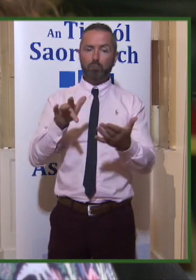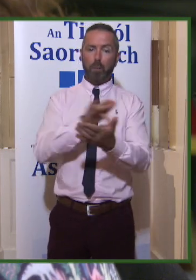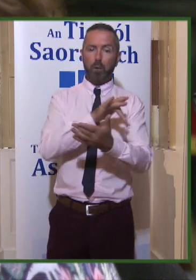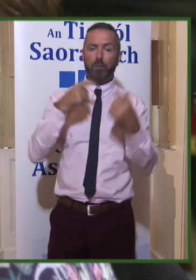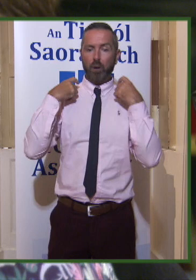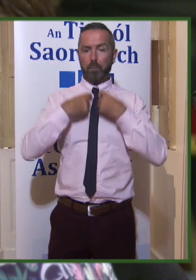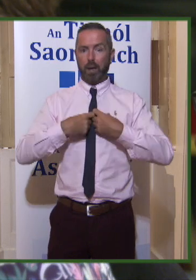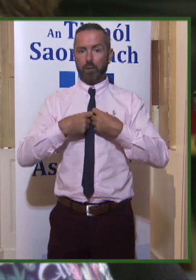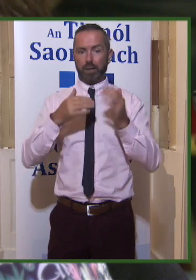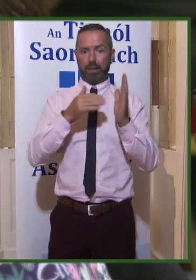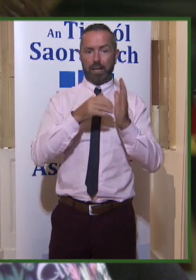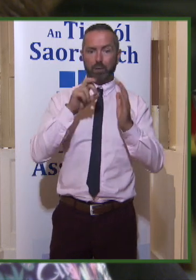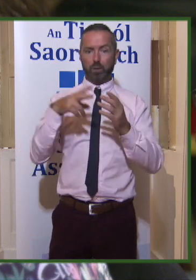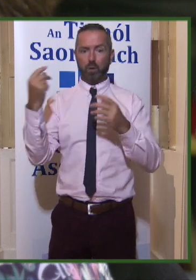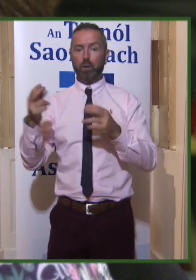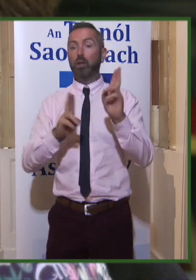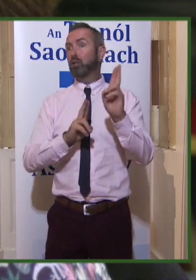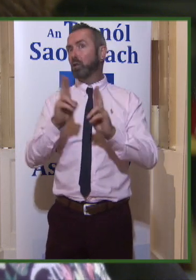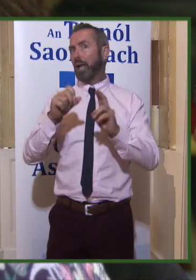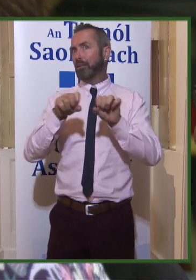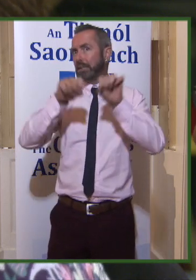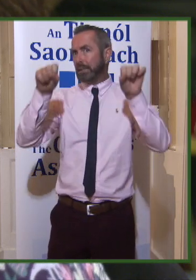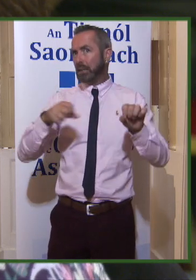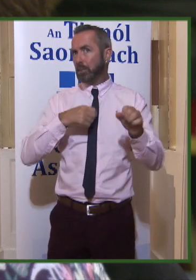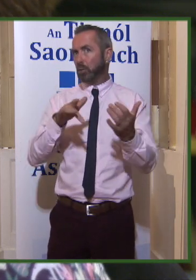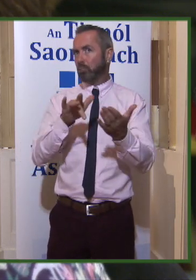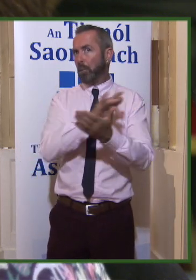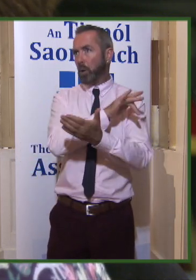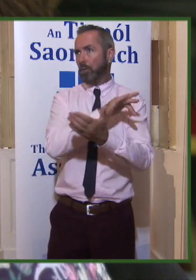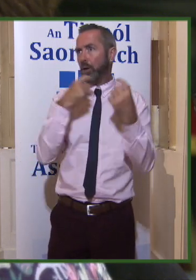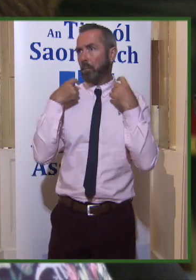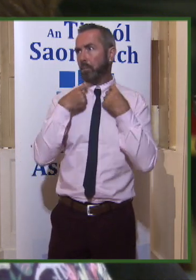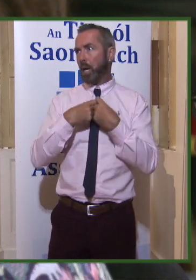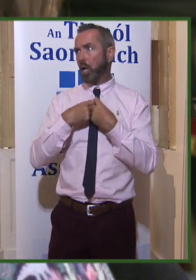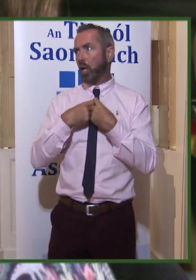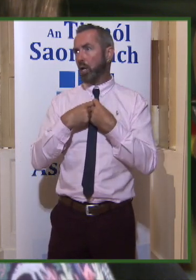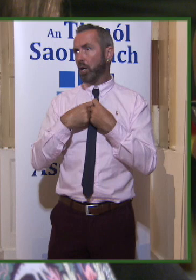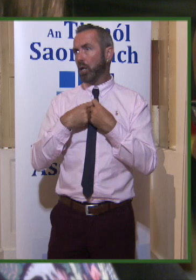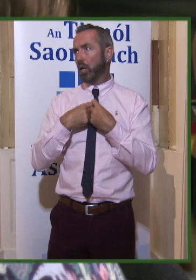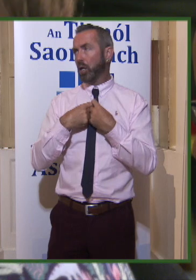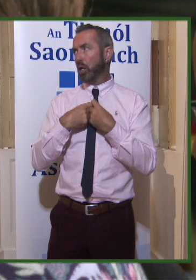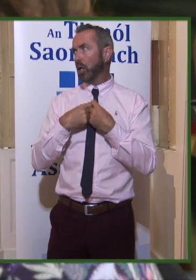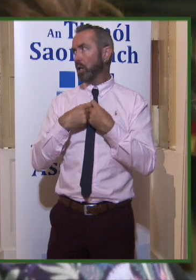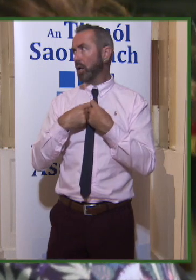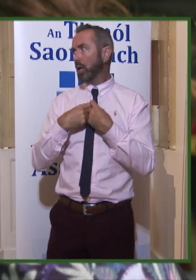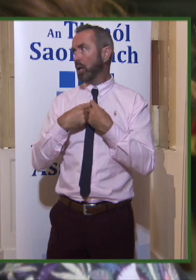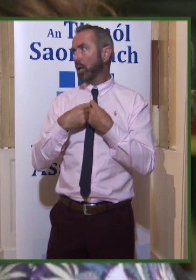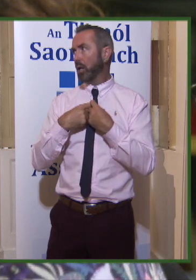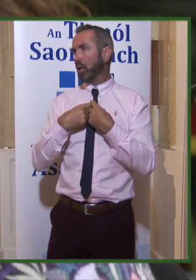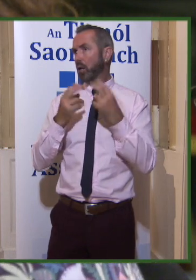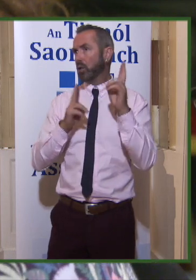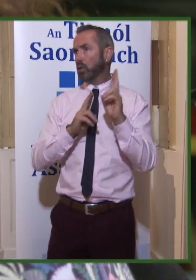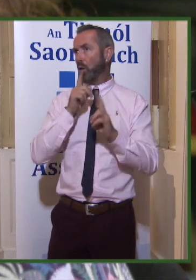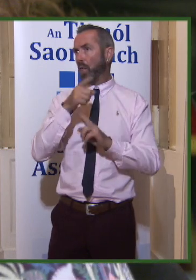no? Should there be which? Should there be a mechanism to remove the mayor? Should there be